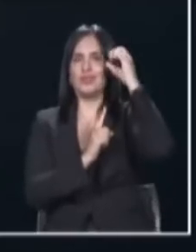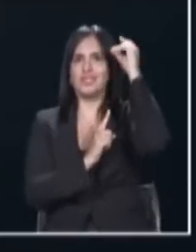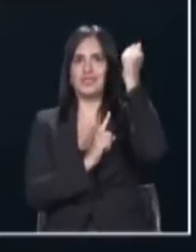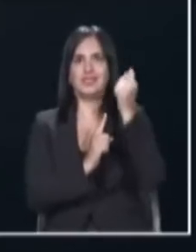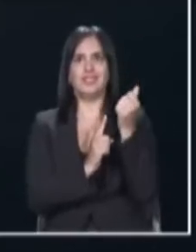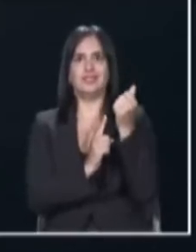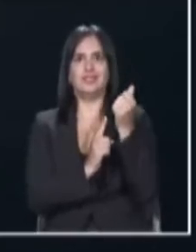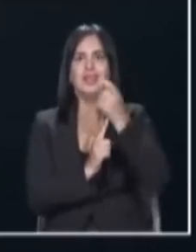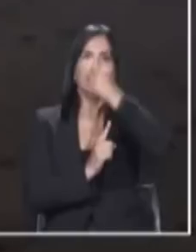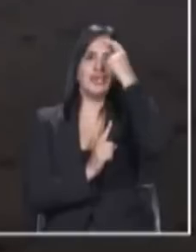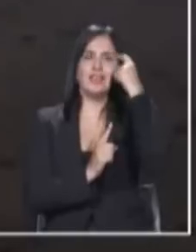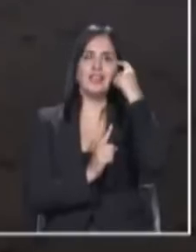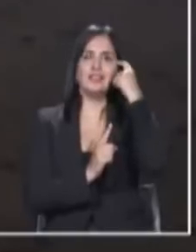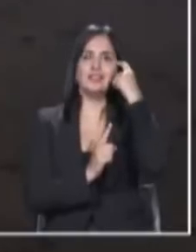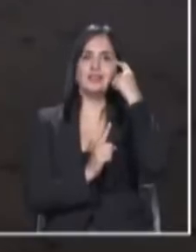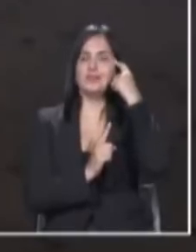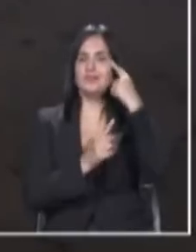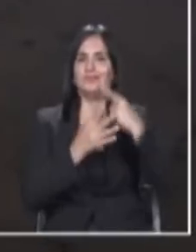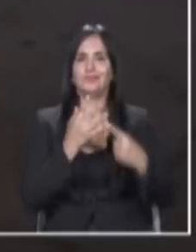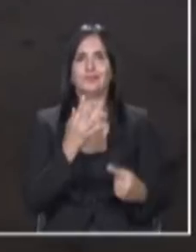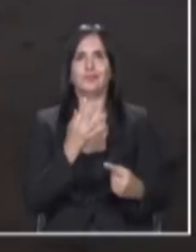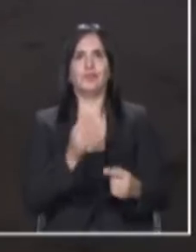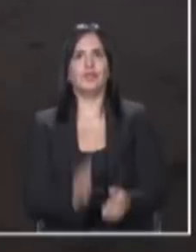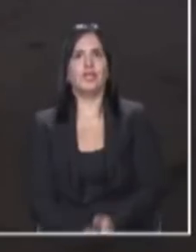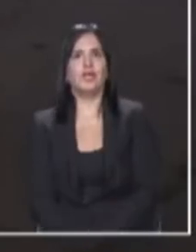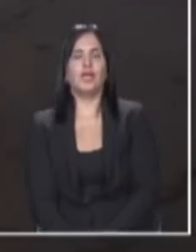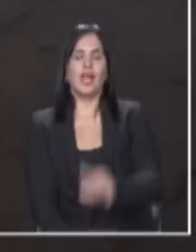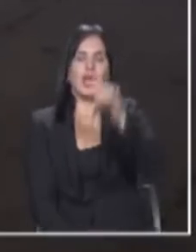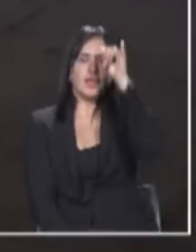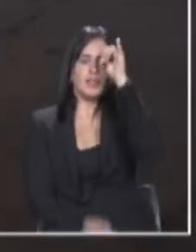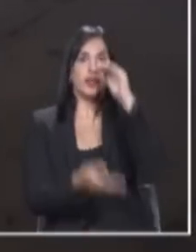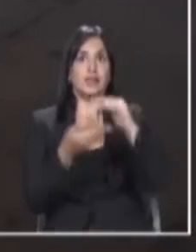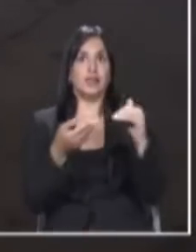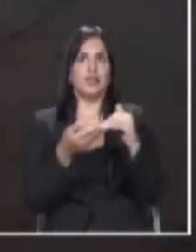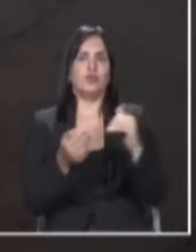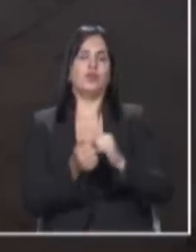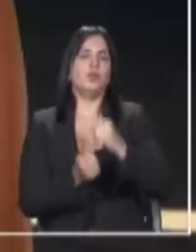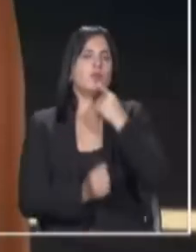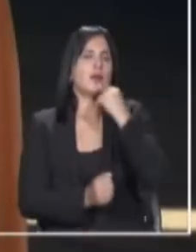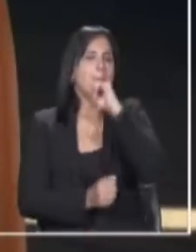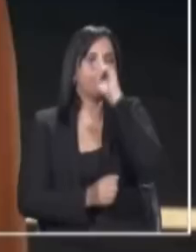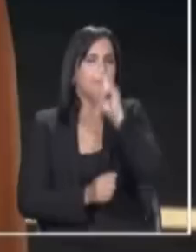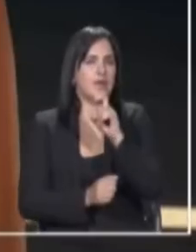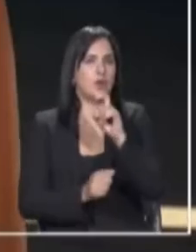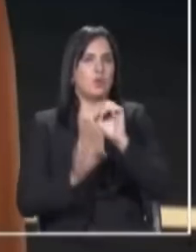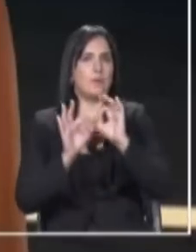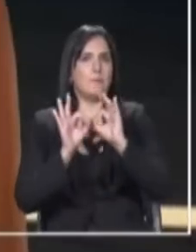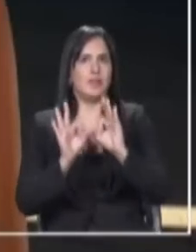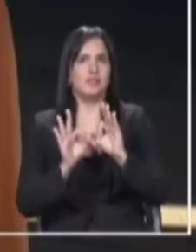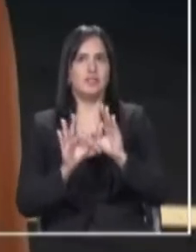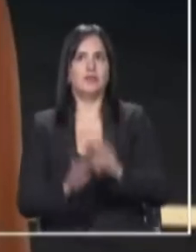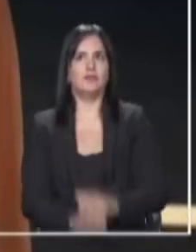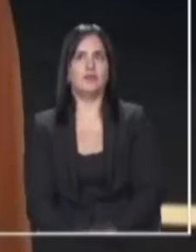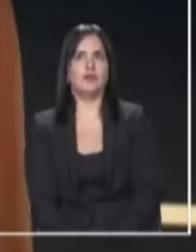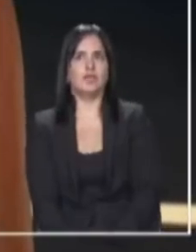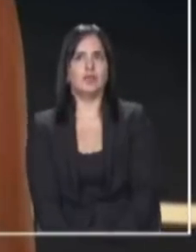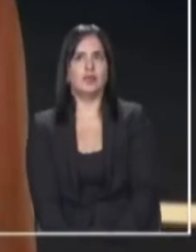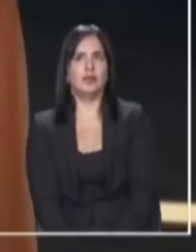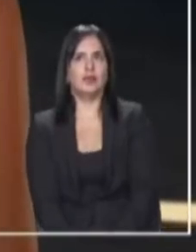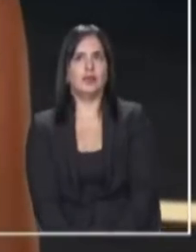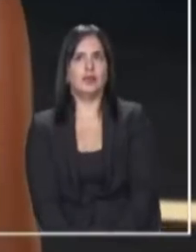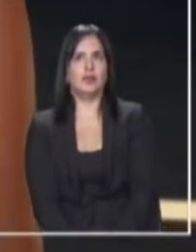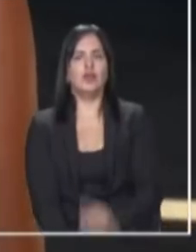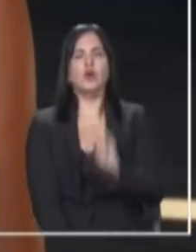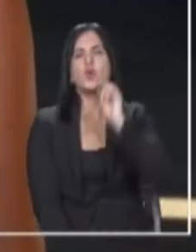natural world I'm sorry to get a little bit technical but what defines a new species